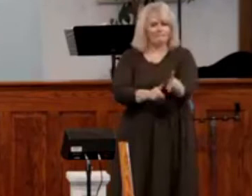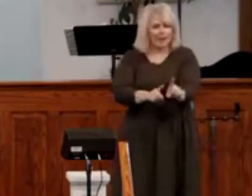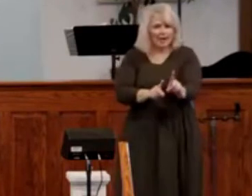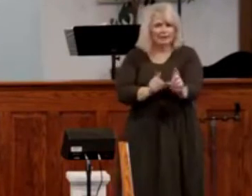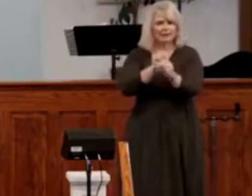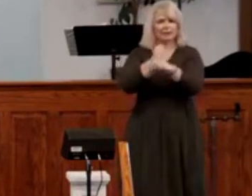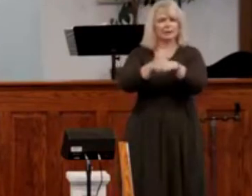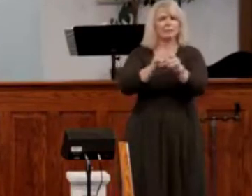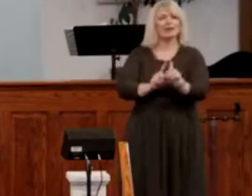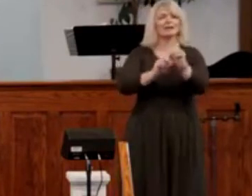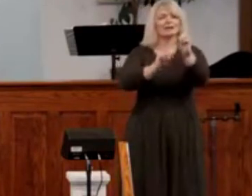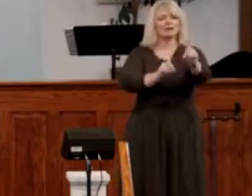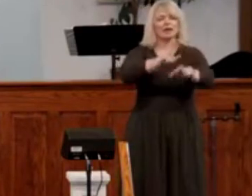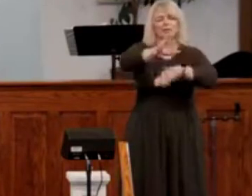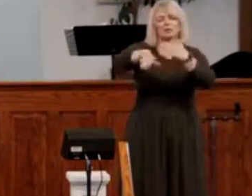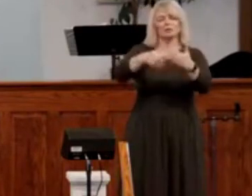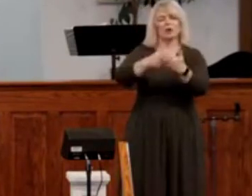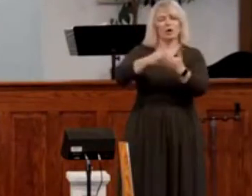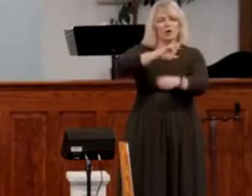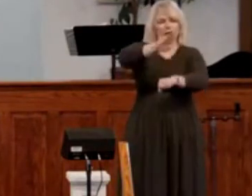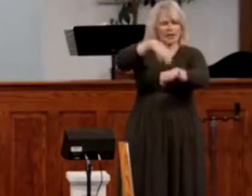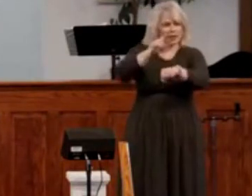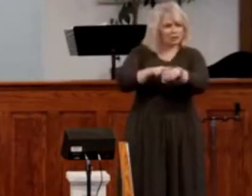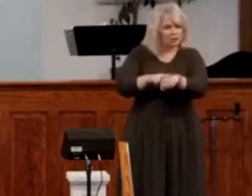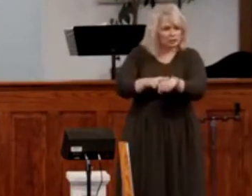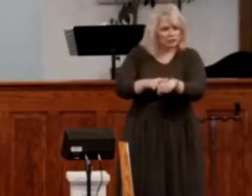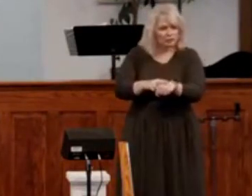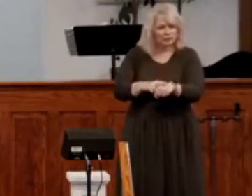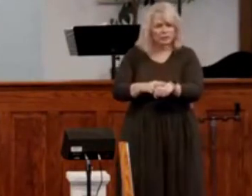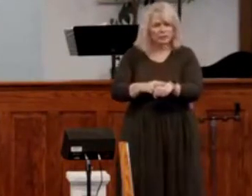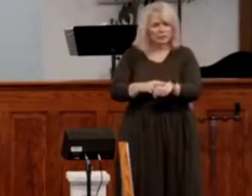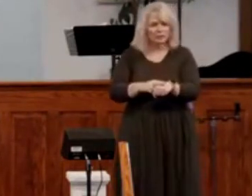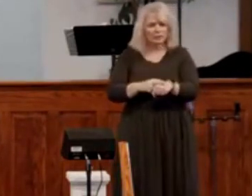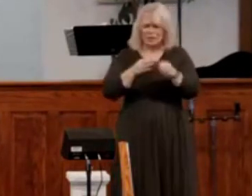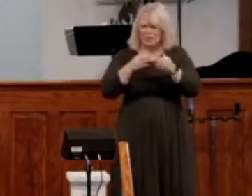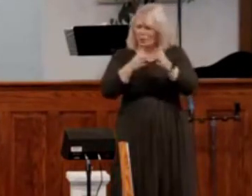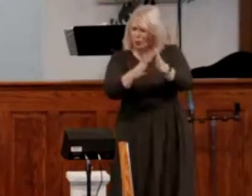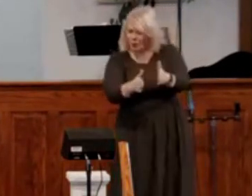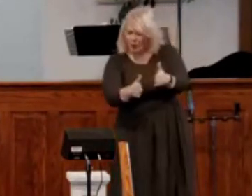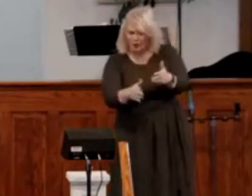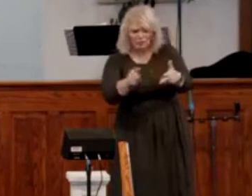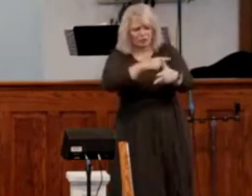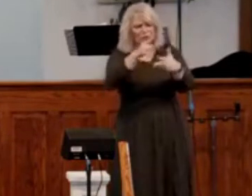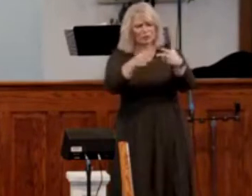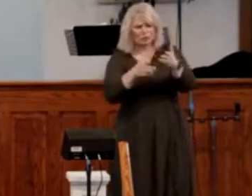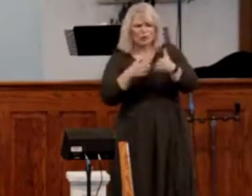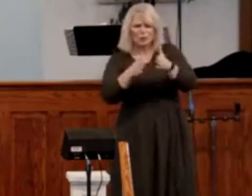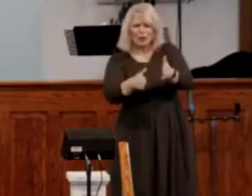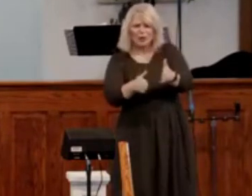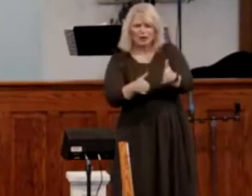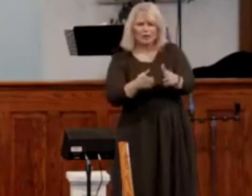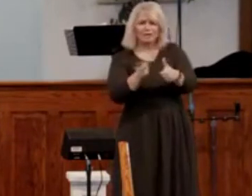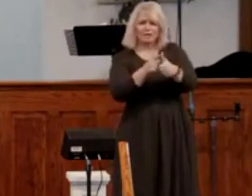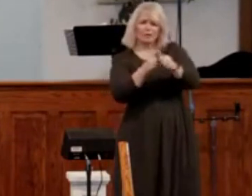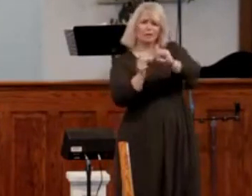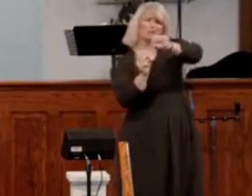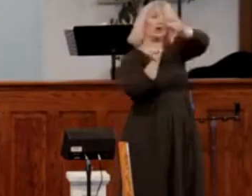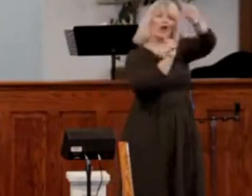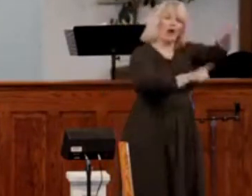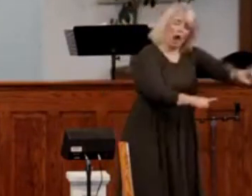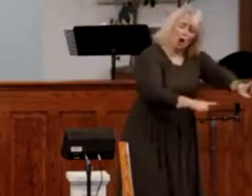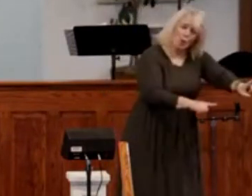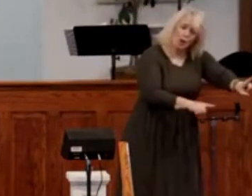make disciples of all nations. But what about the method? There's three aspects of the method. The first one is go. You've got to